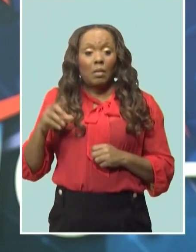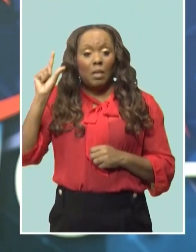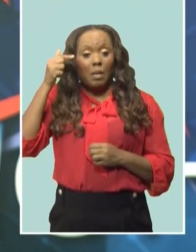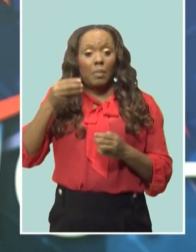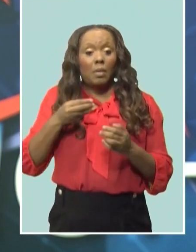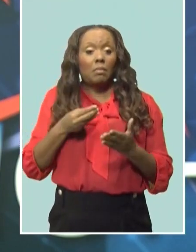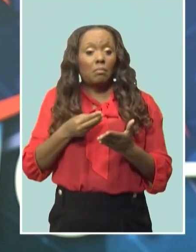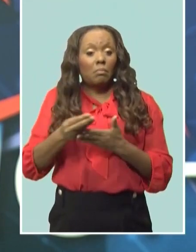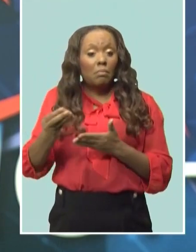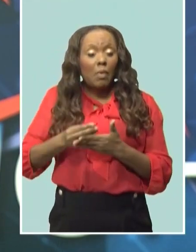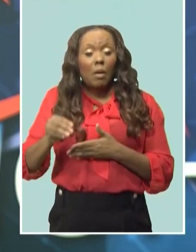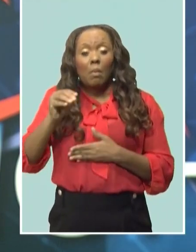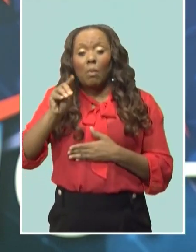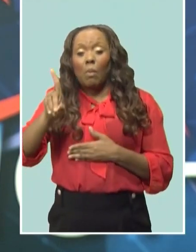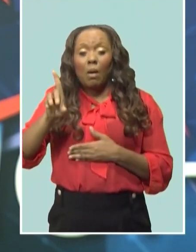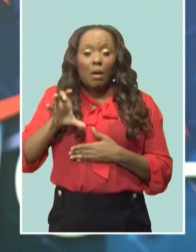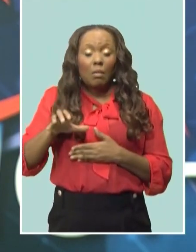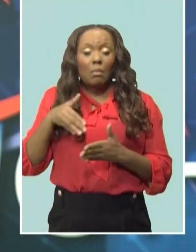to Hurricane Elsa.